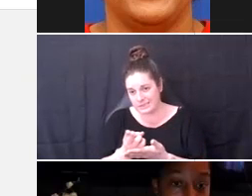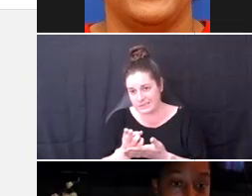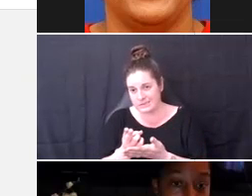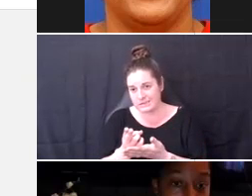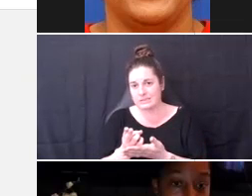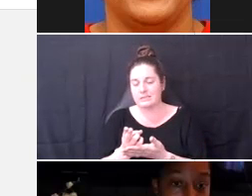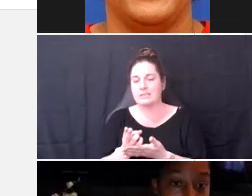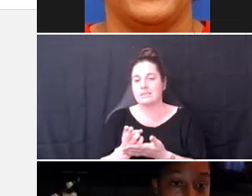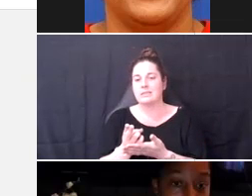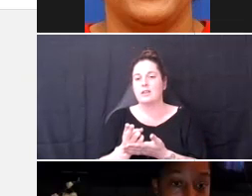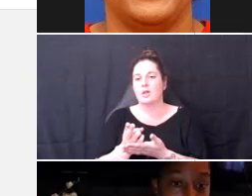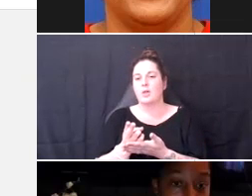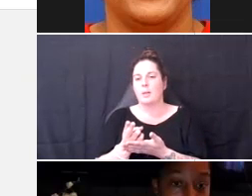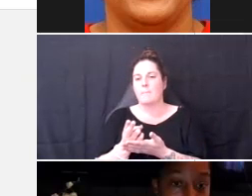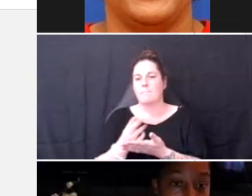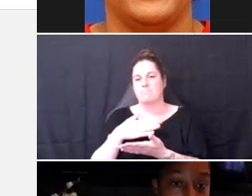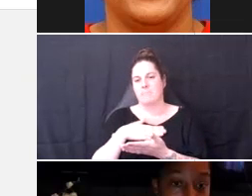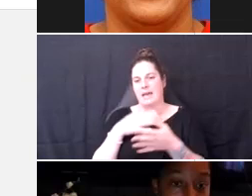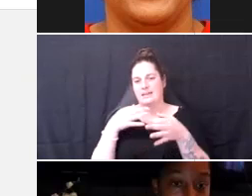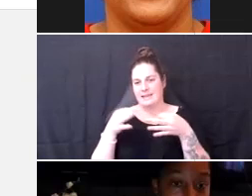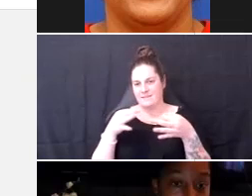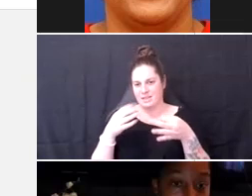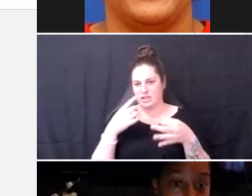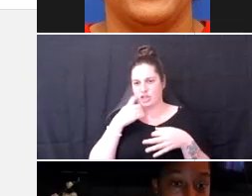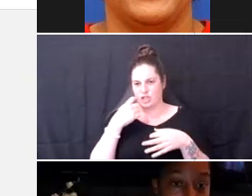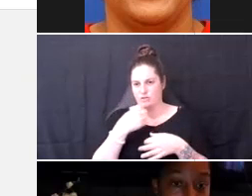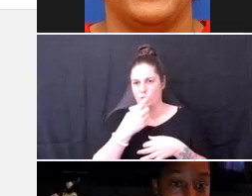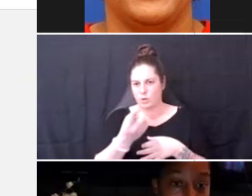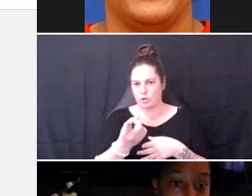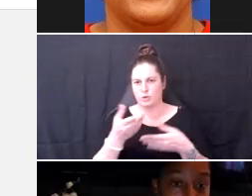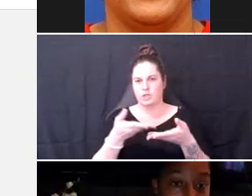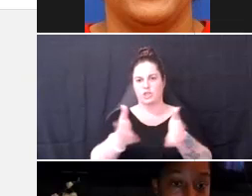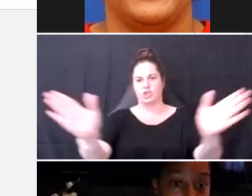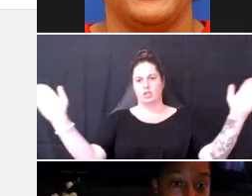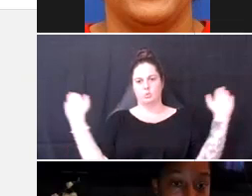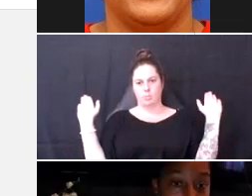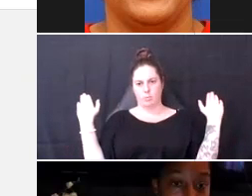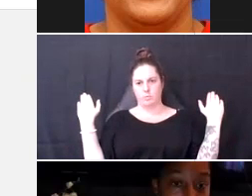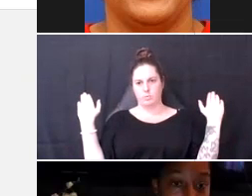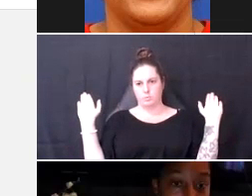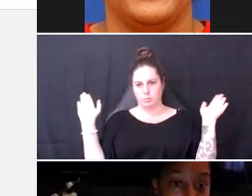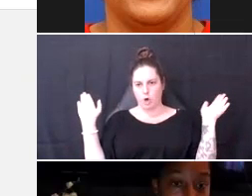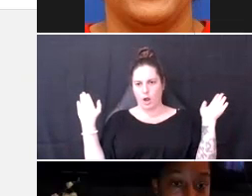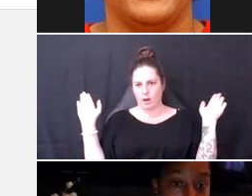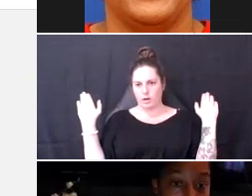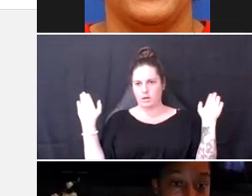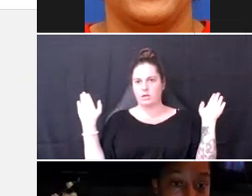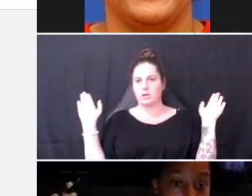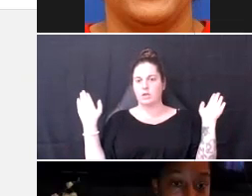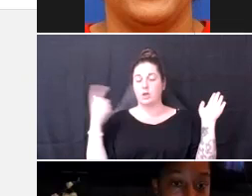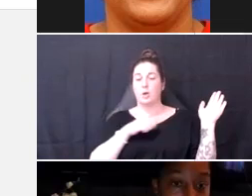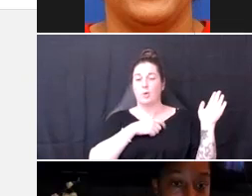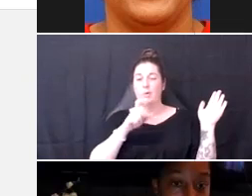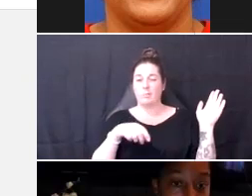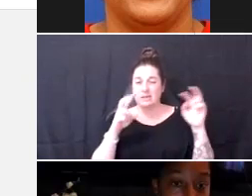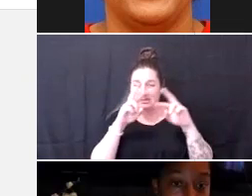those definitions are very broad. And what we often do when we actually have to look at motion